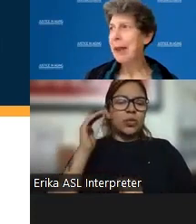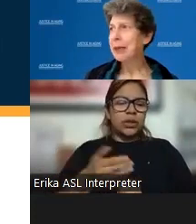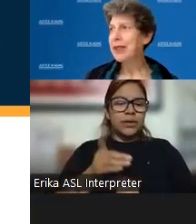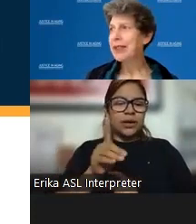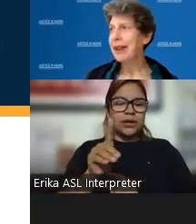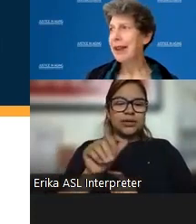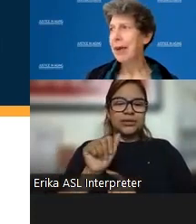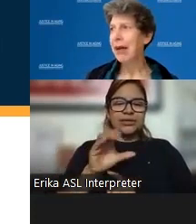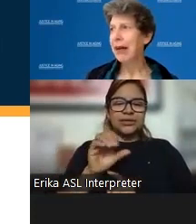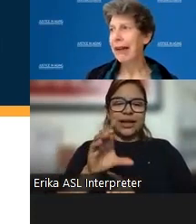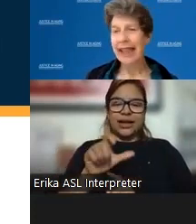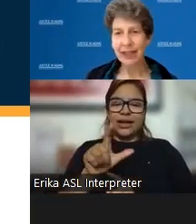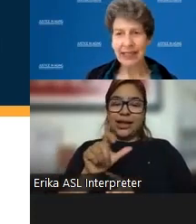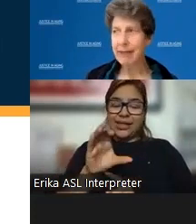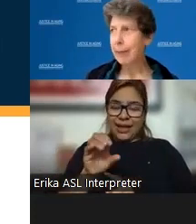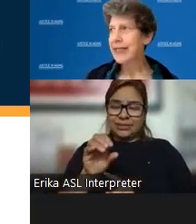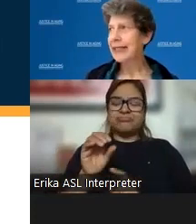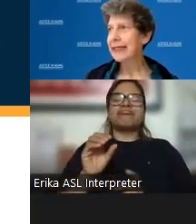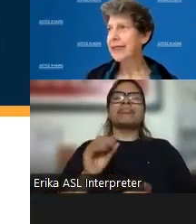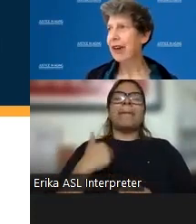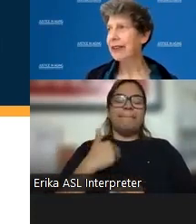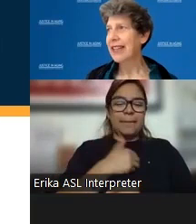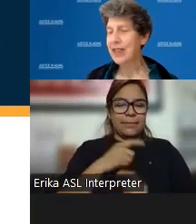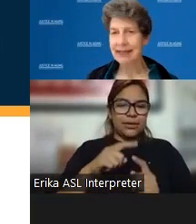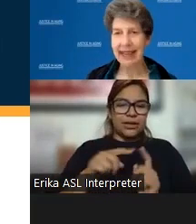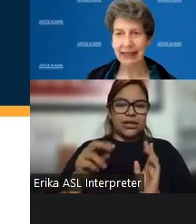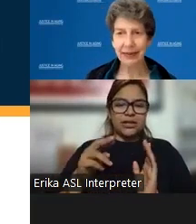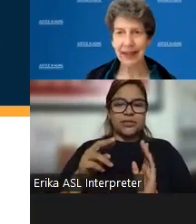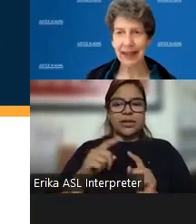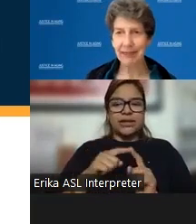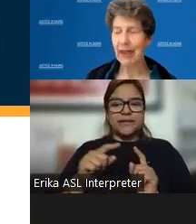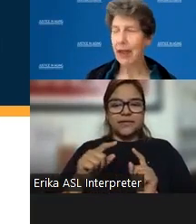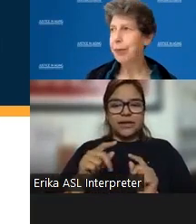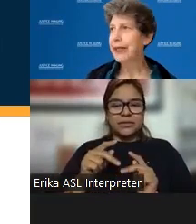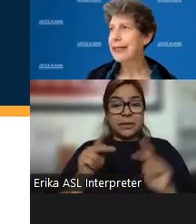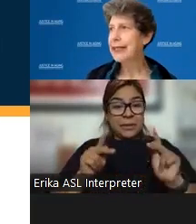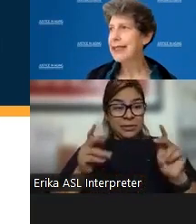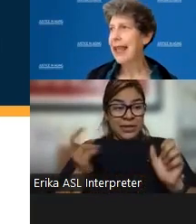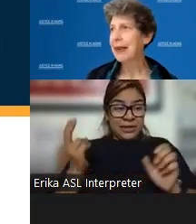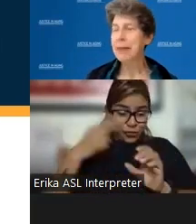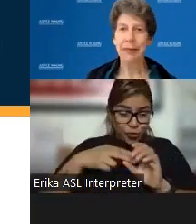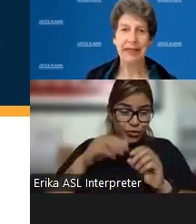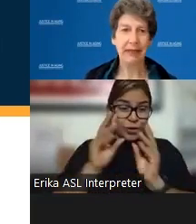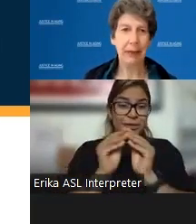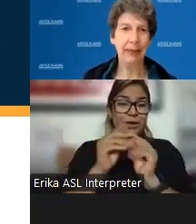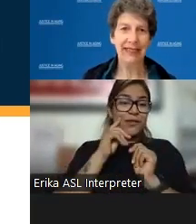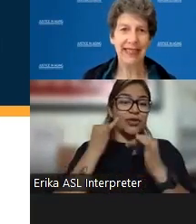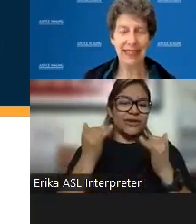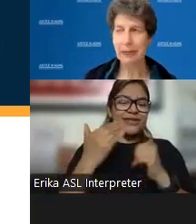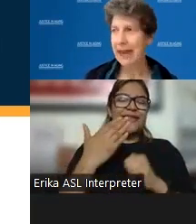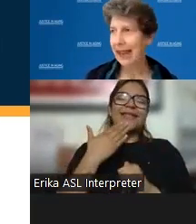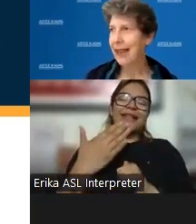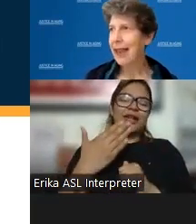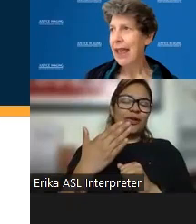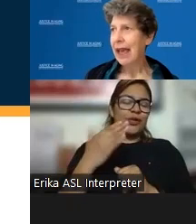committee members, our agency representatives, our legislative appointees, and members of the public to